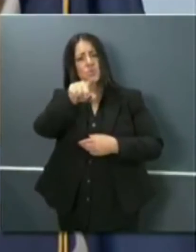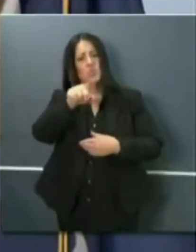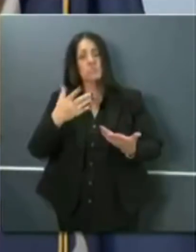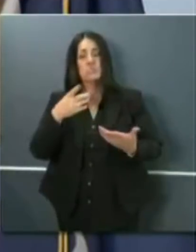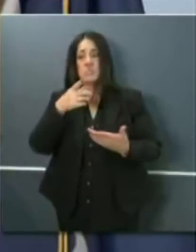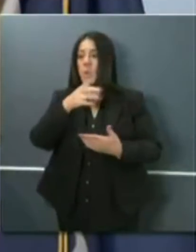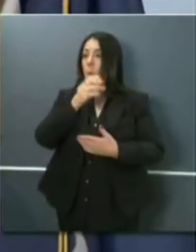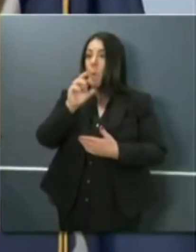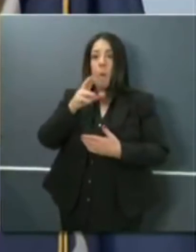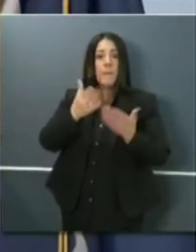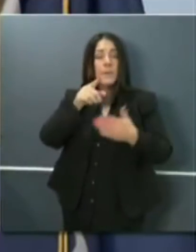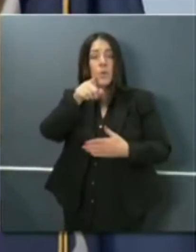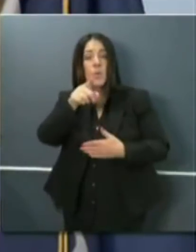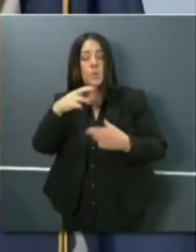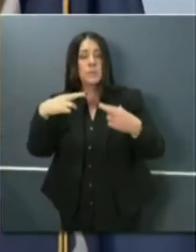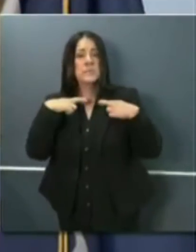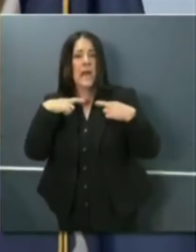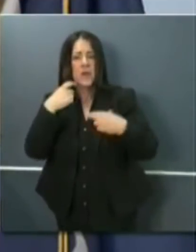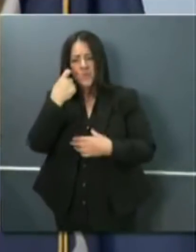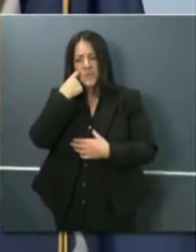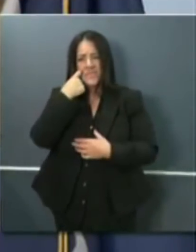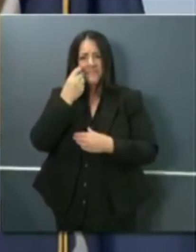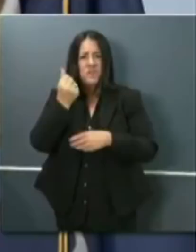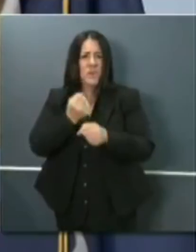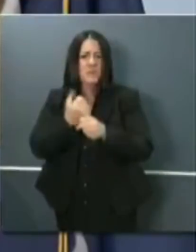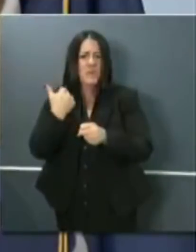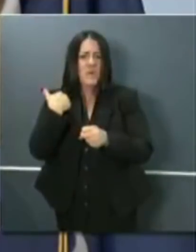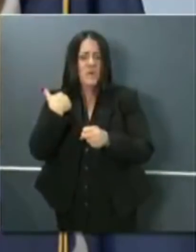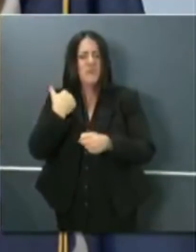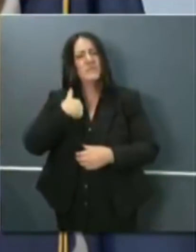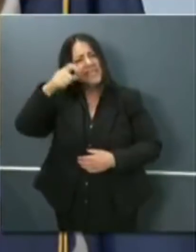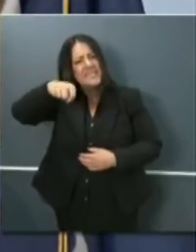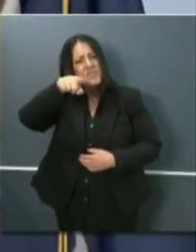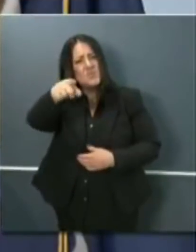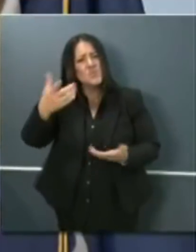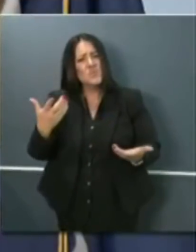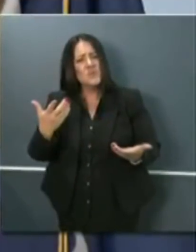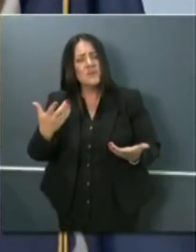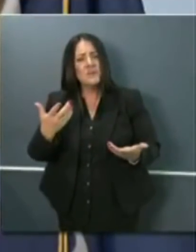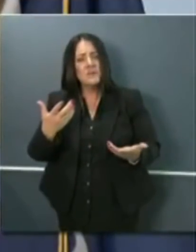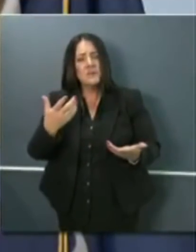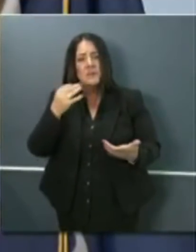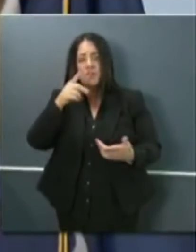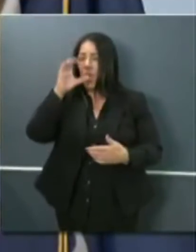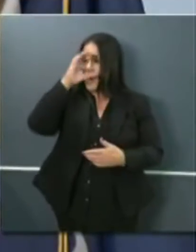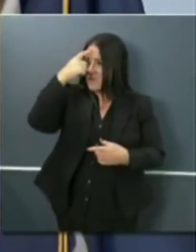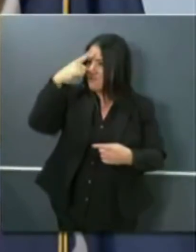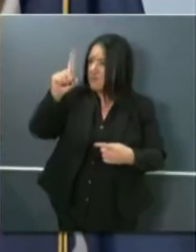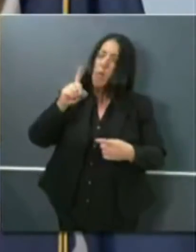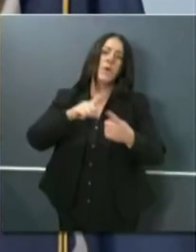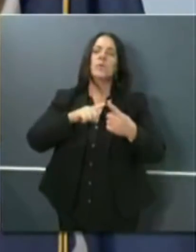in the last few years, we need you. If you are looking to expand your scope of practice and have